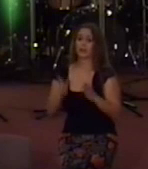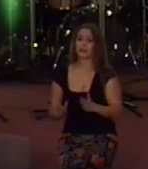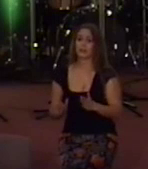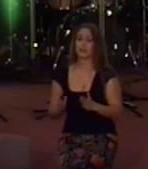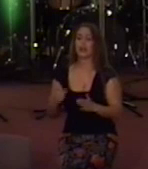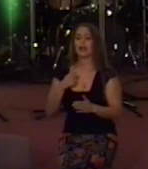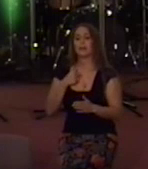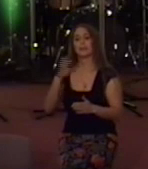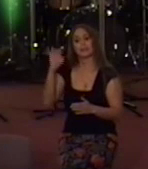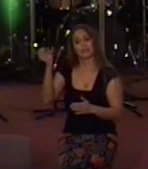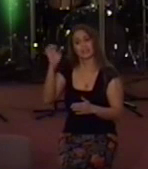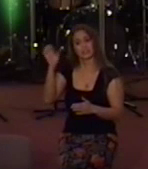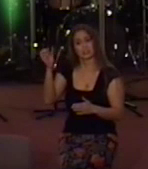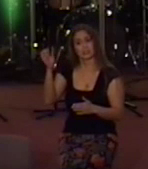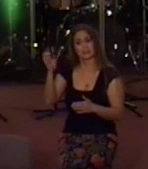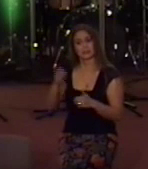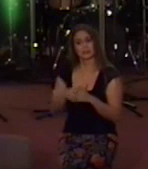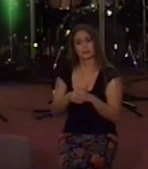evangelist.